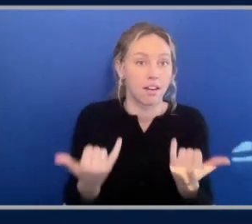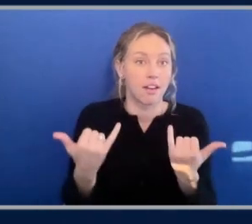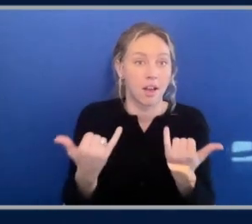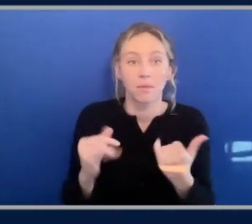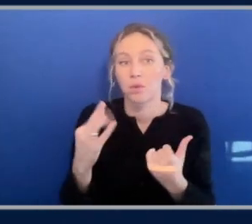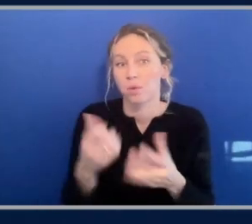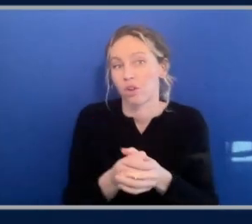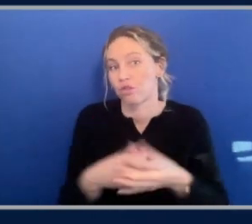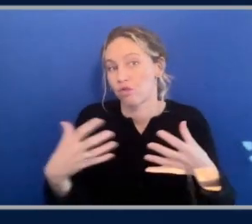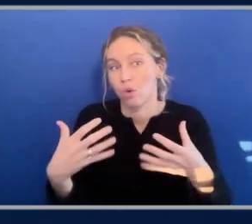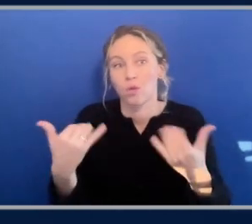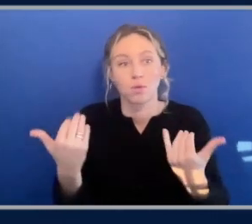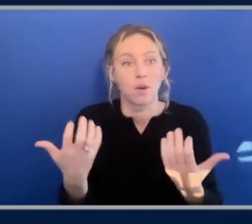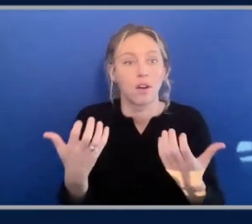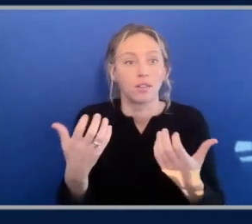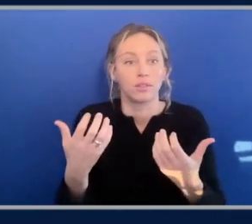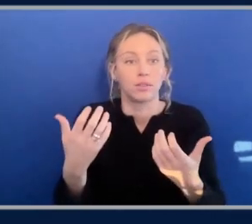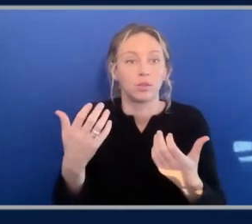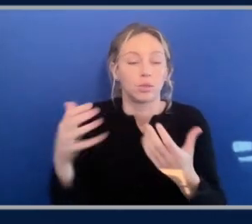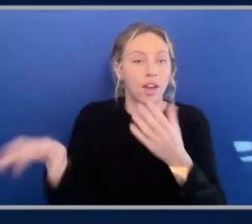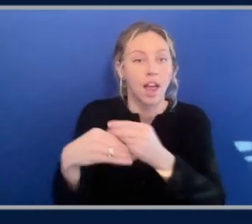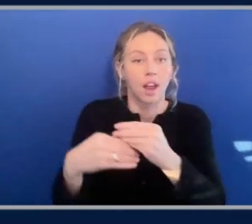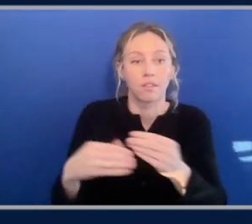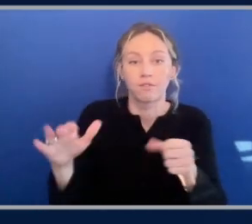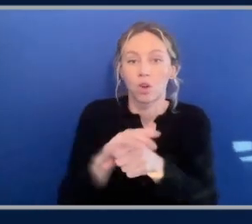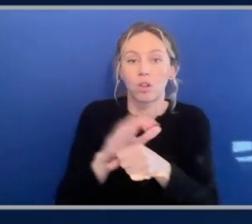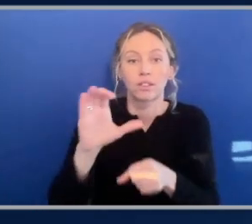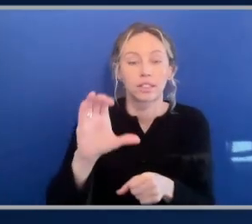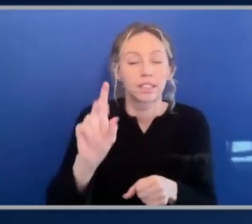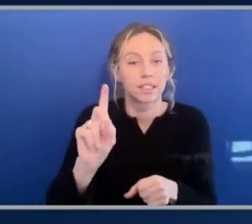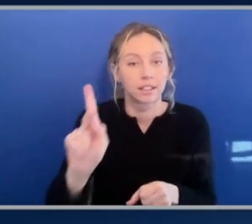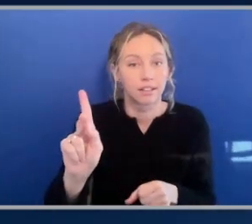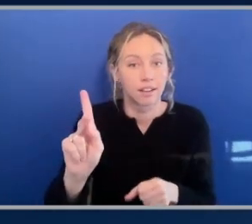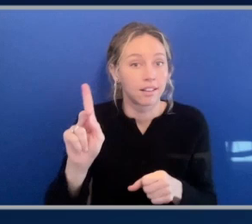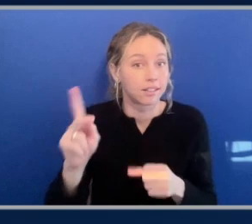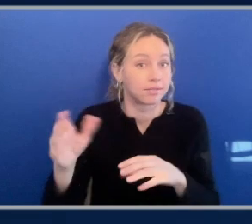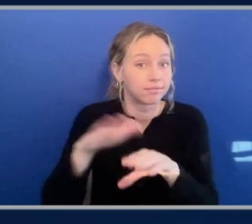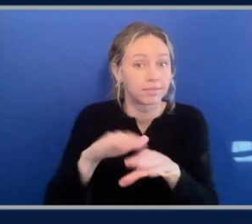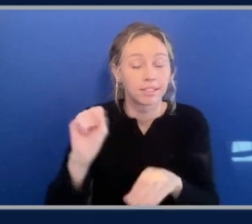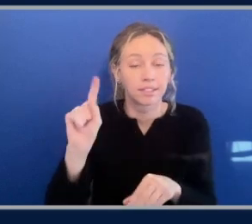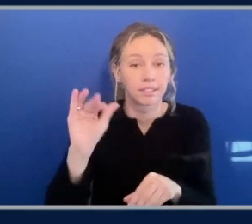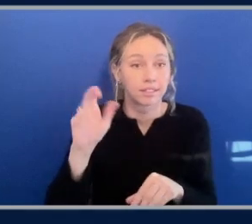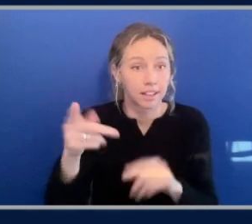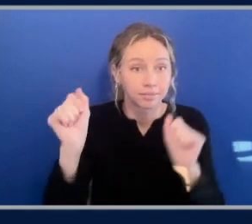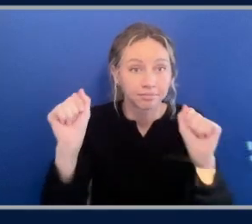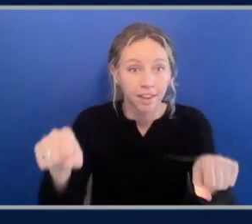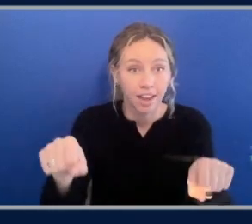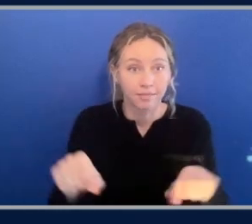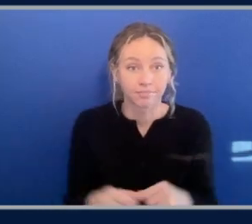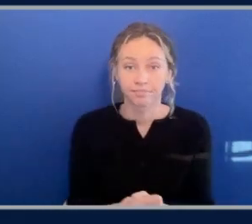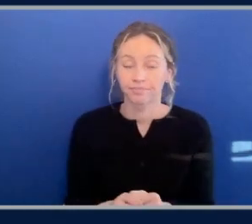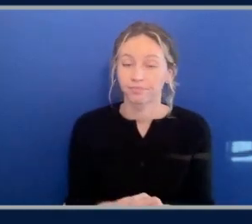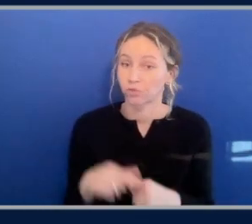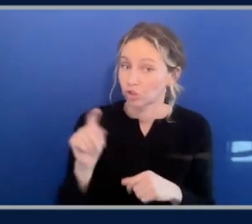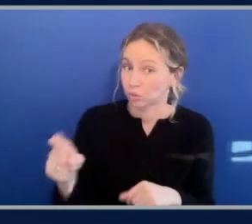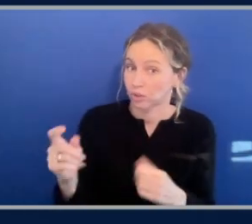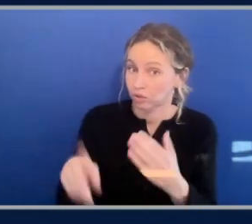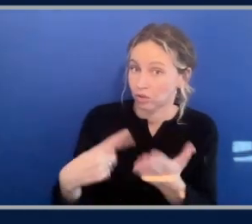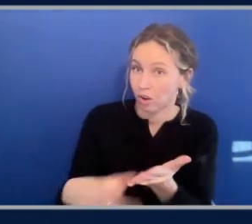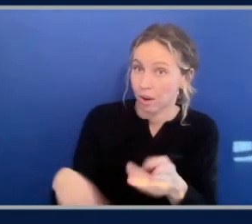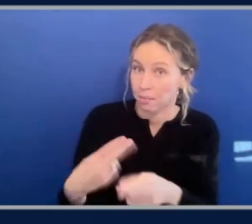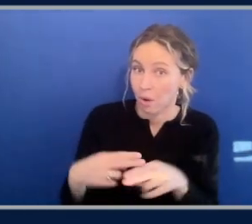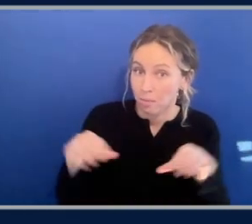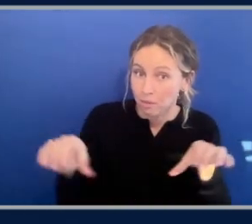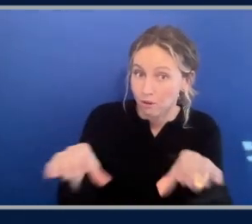it and you want to put it into your full CDK stack, you can do that too. Yeah. Now, should we talk about performance? Let's talk about performance. Yes, let's do it.